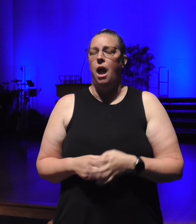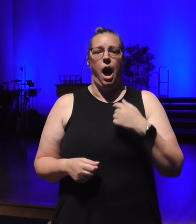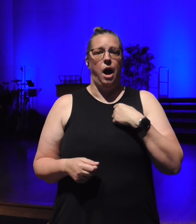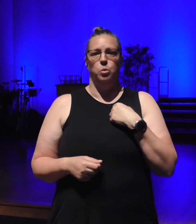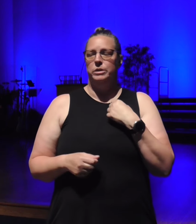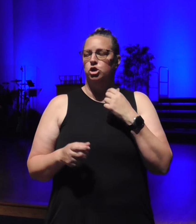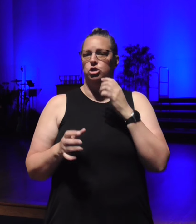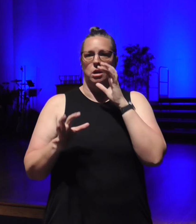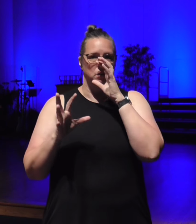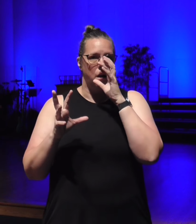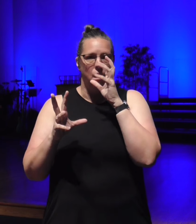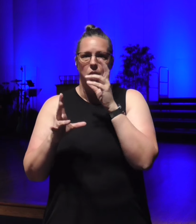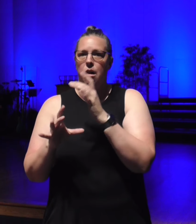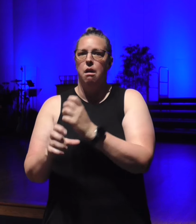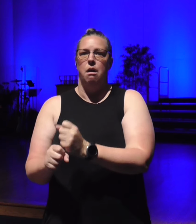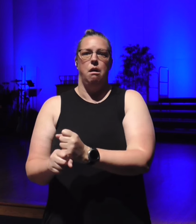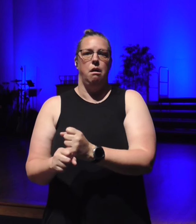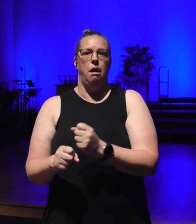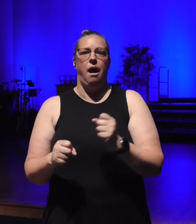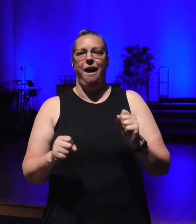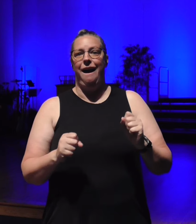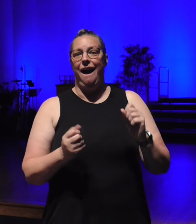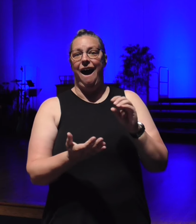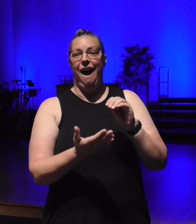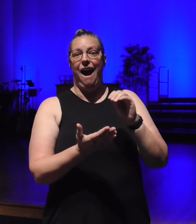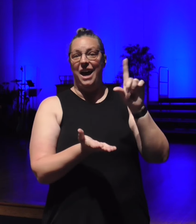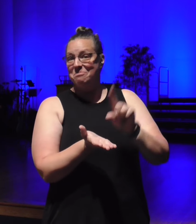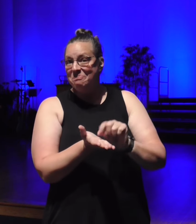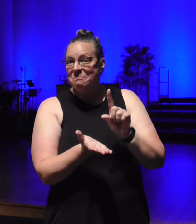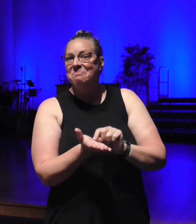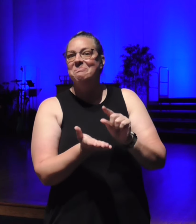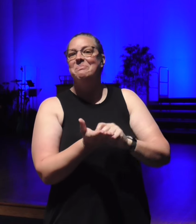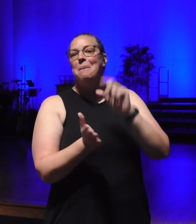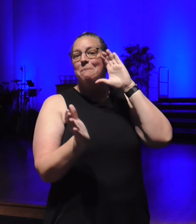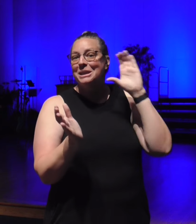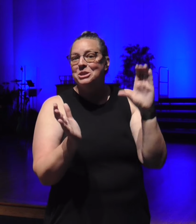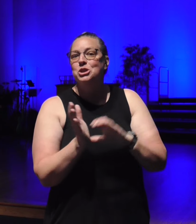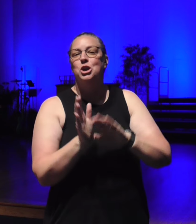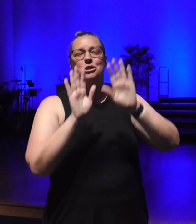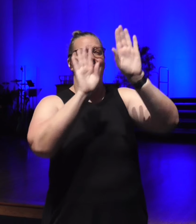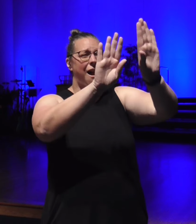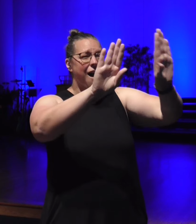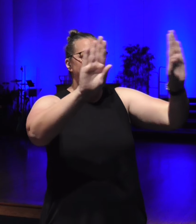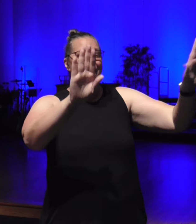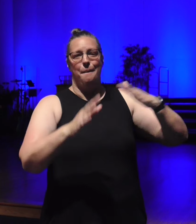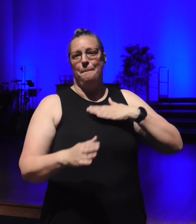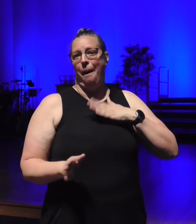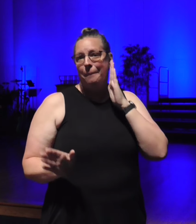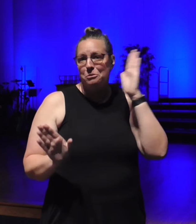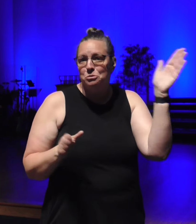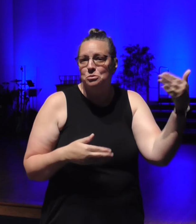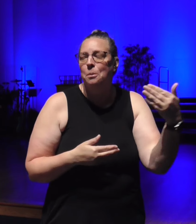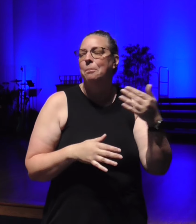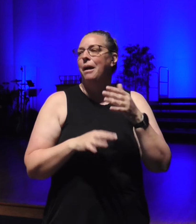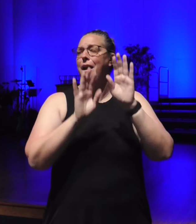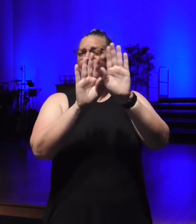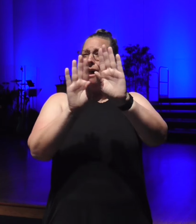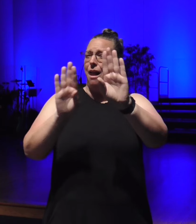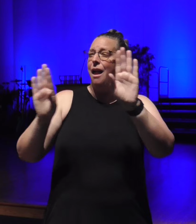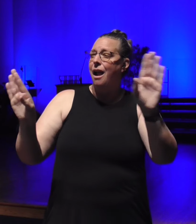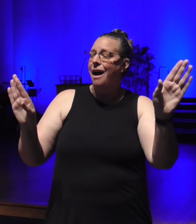to her. I began to put images of her all around my house before I even knew who she was. And she